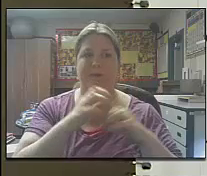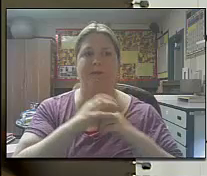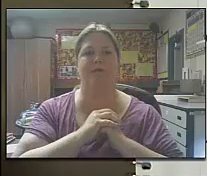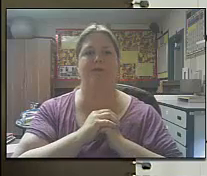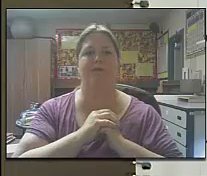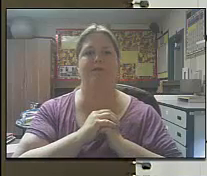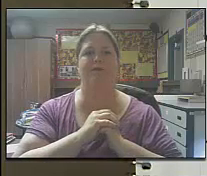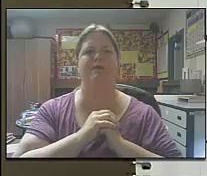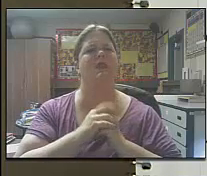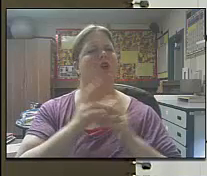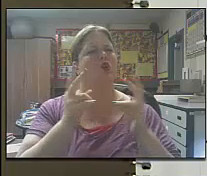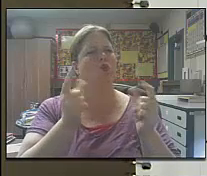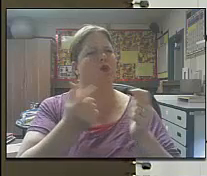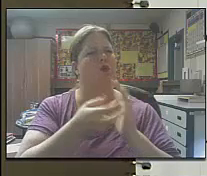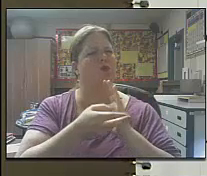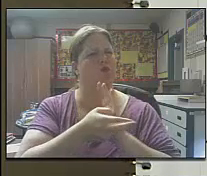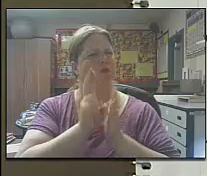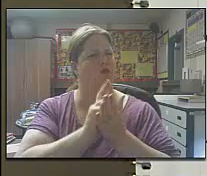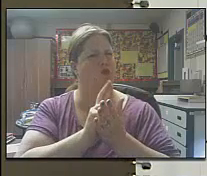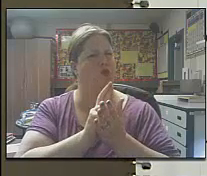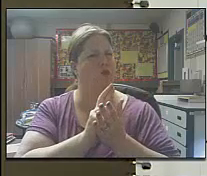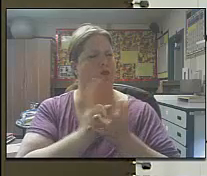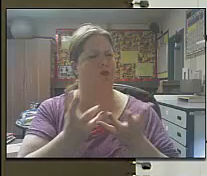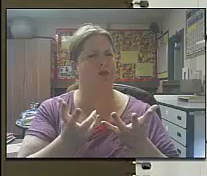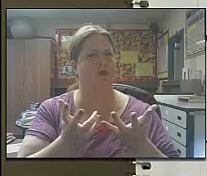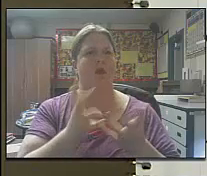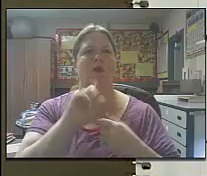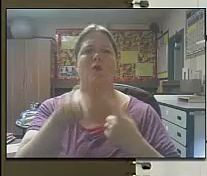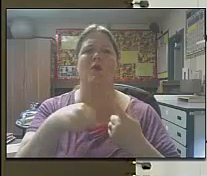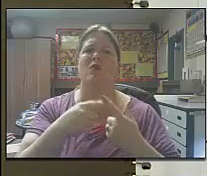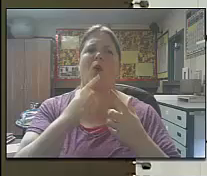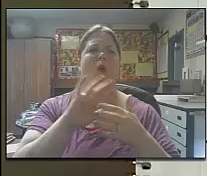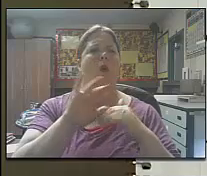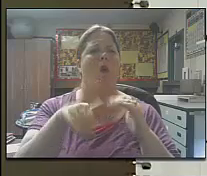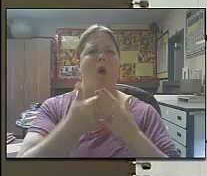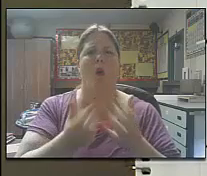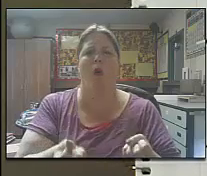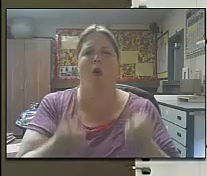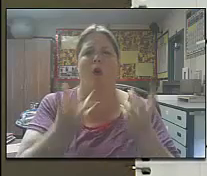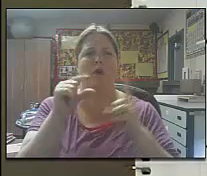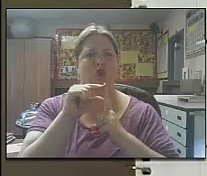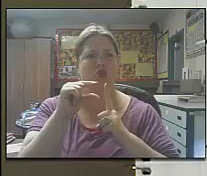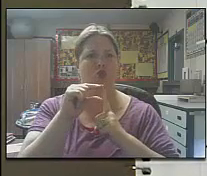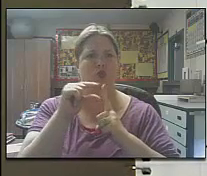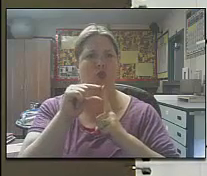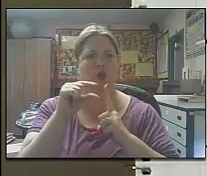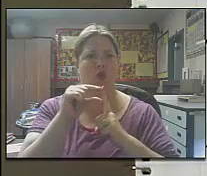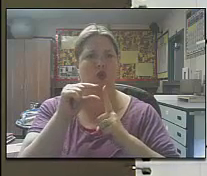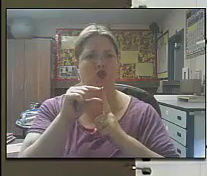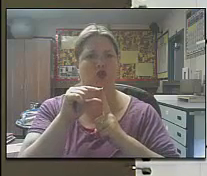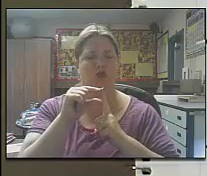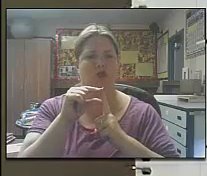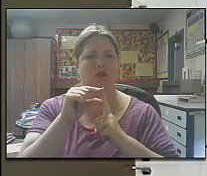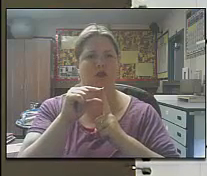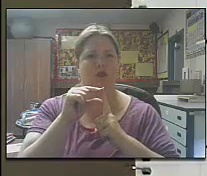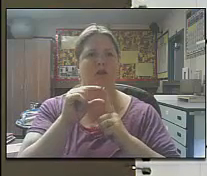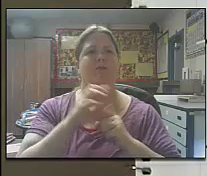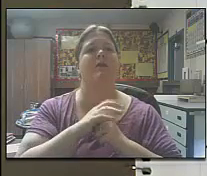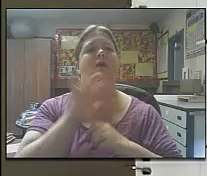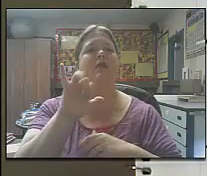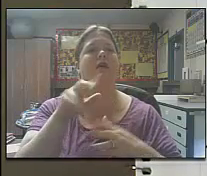Okay, quick review. Right here where it's a whole bunch of words, this is what is known as